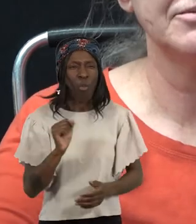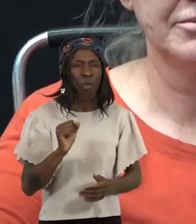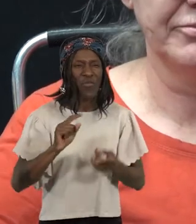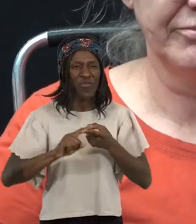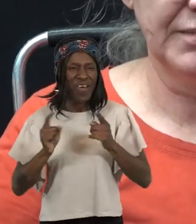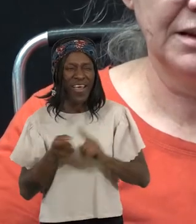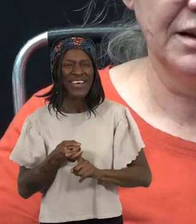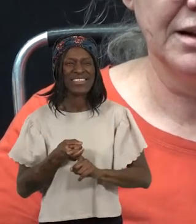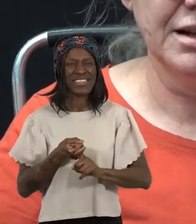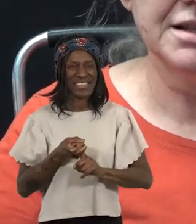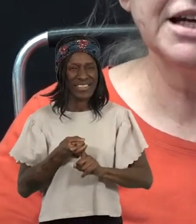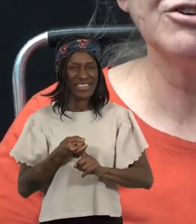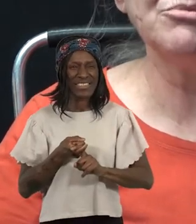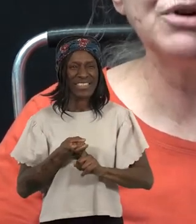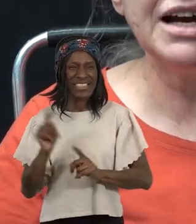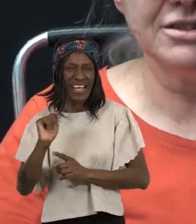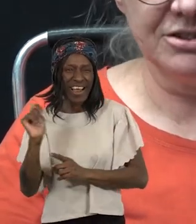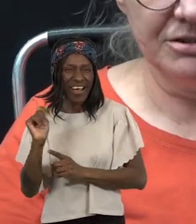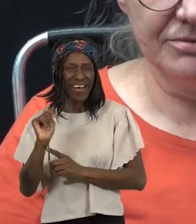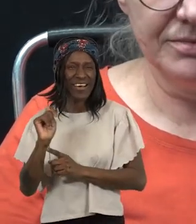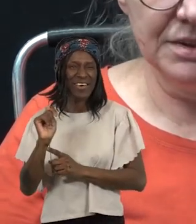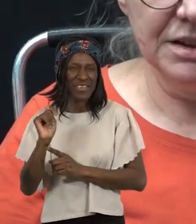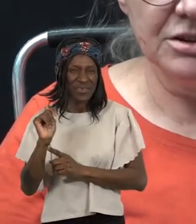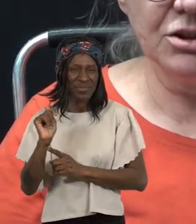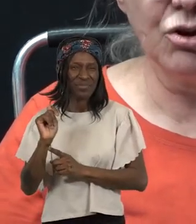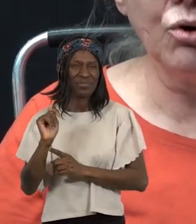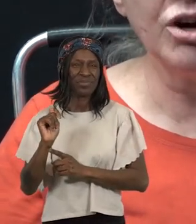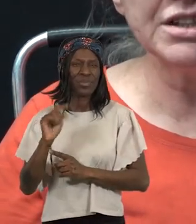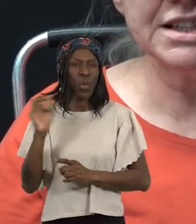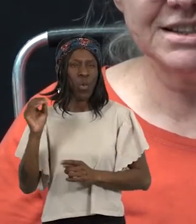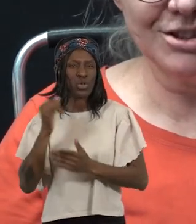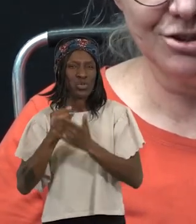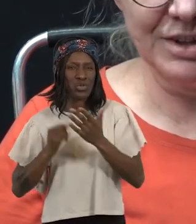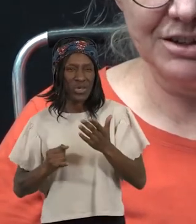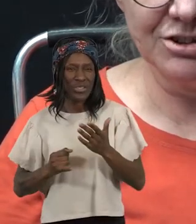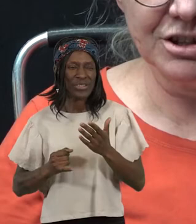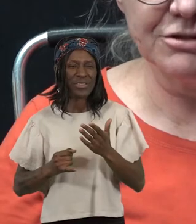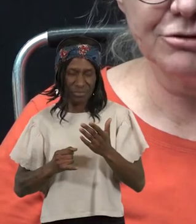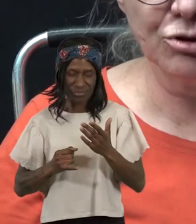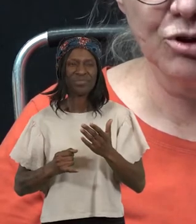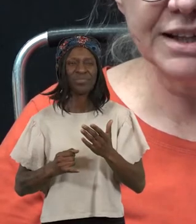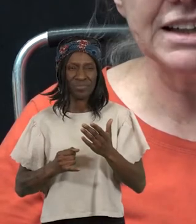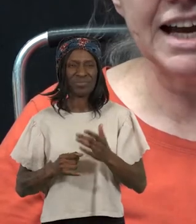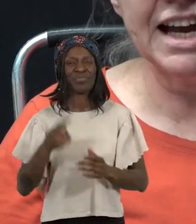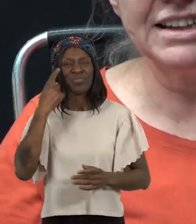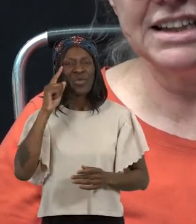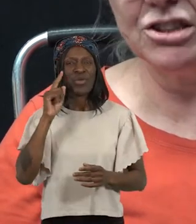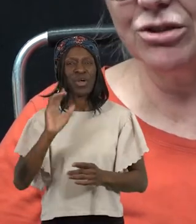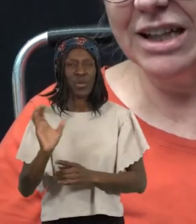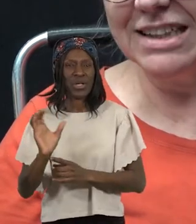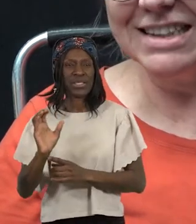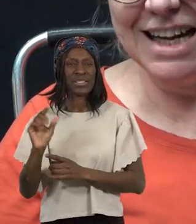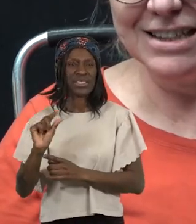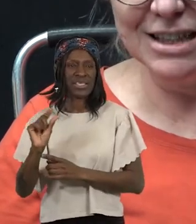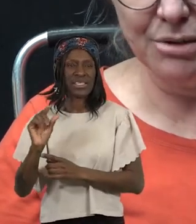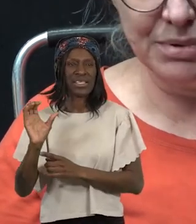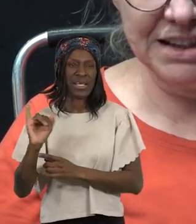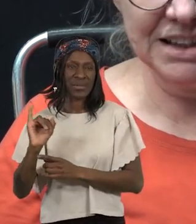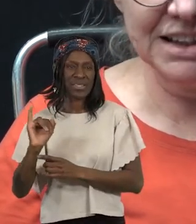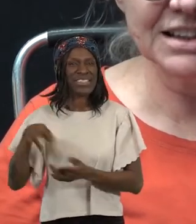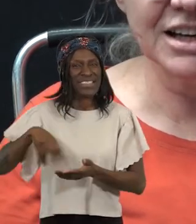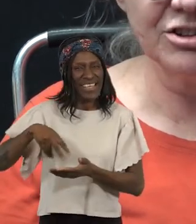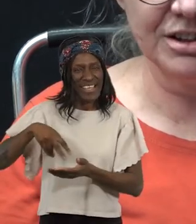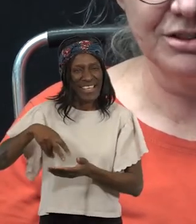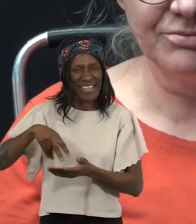dance, Tara Brandl, the co-artistic director of Croy Gland Integrated Dance